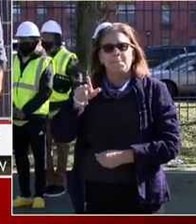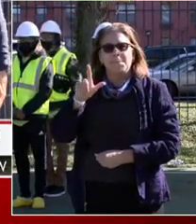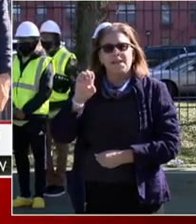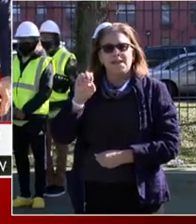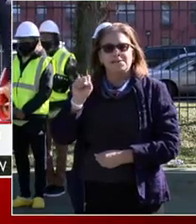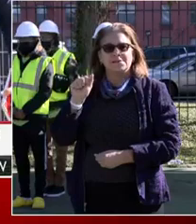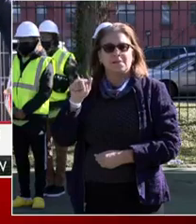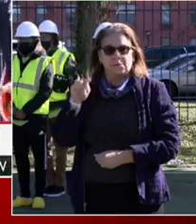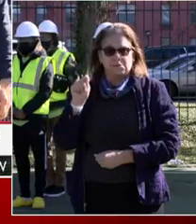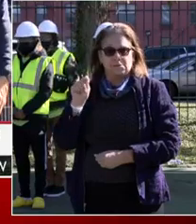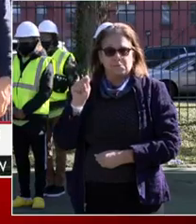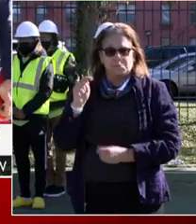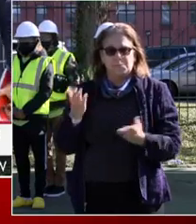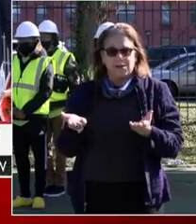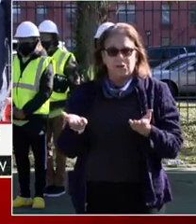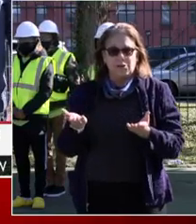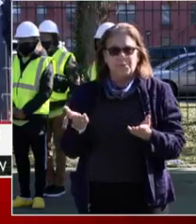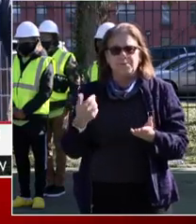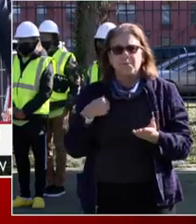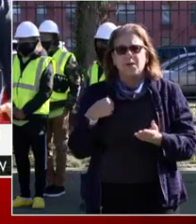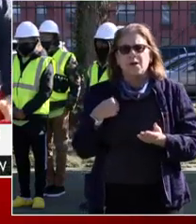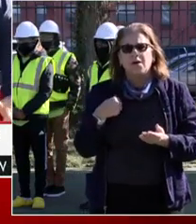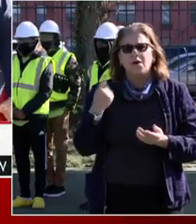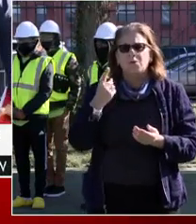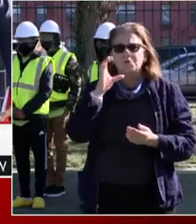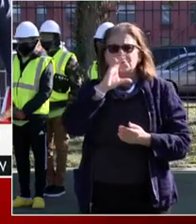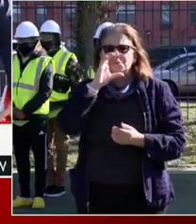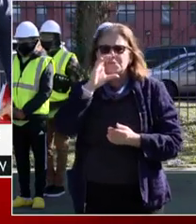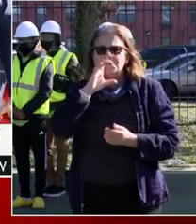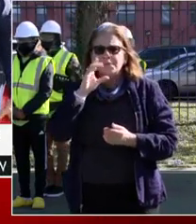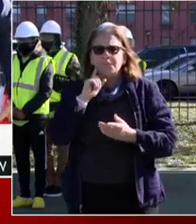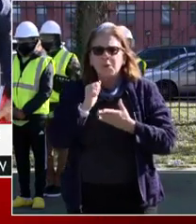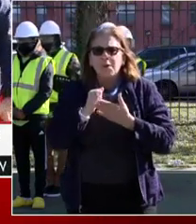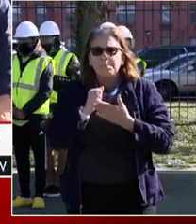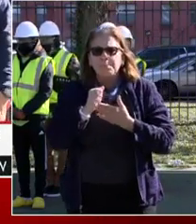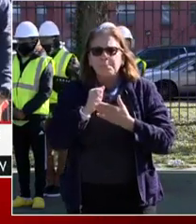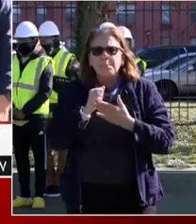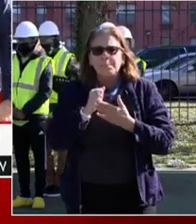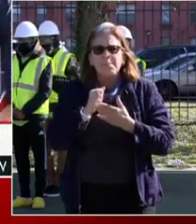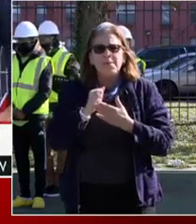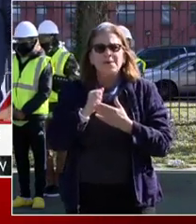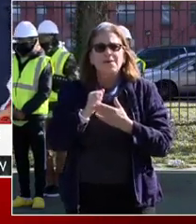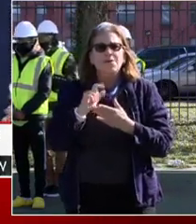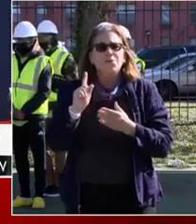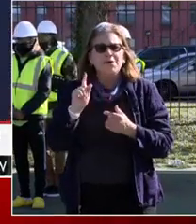I always seek help. Y yo me voy para la alcaldía. And I go to the